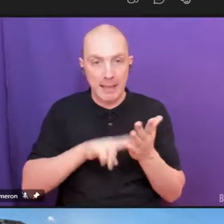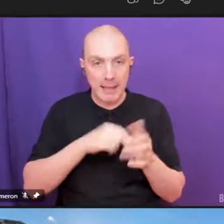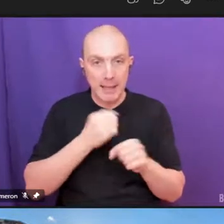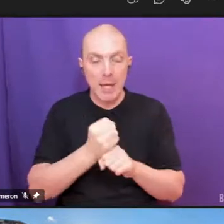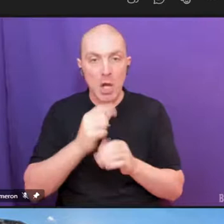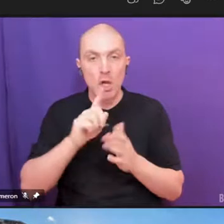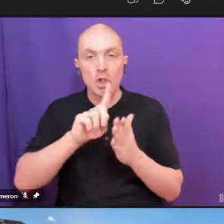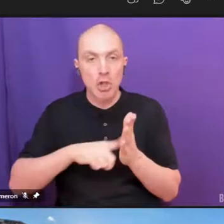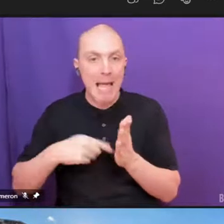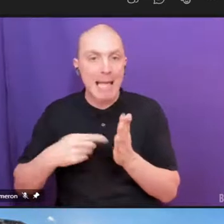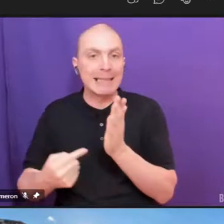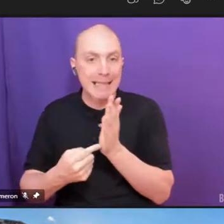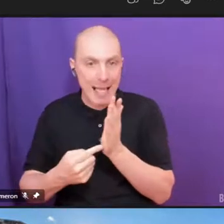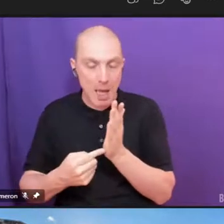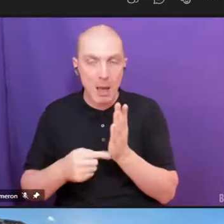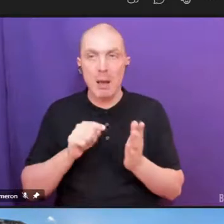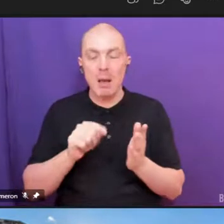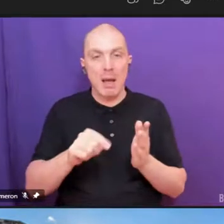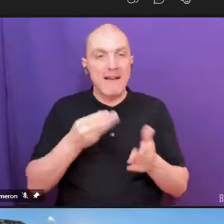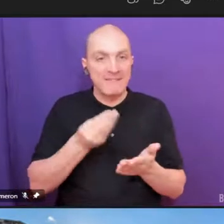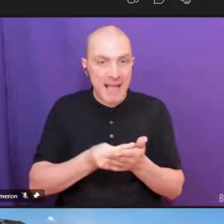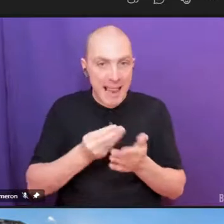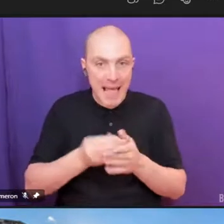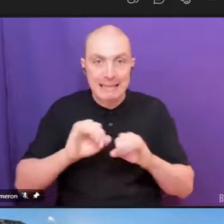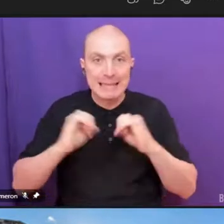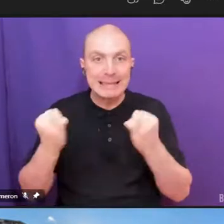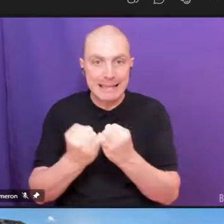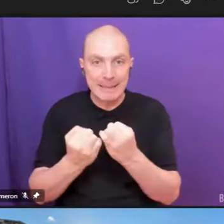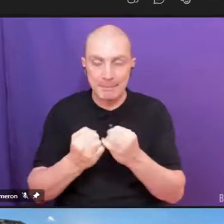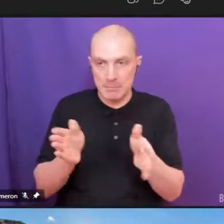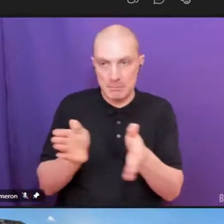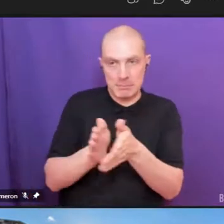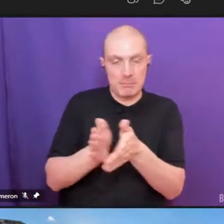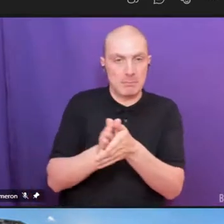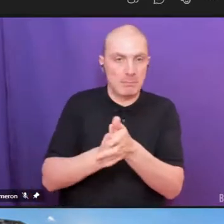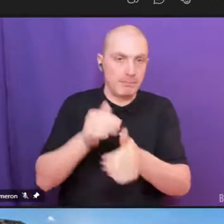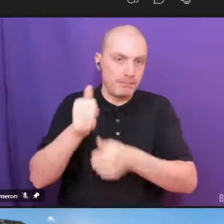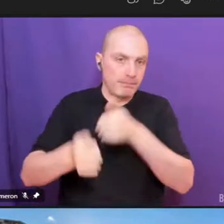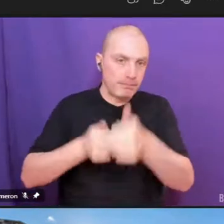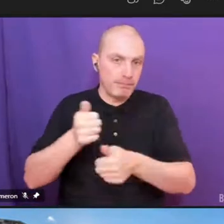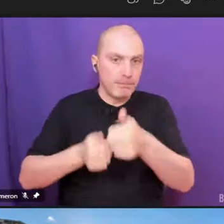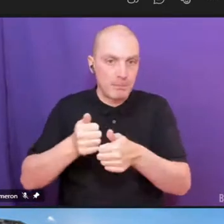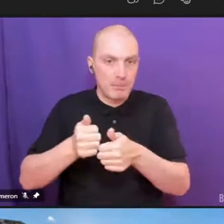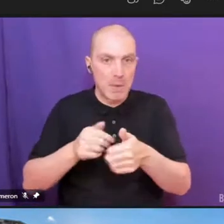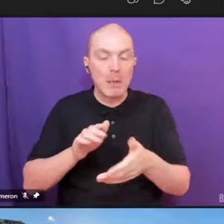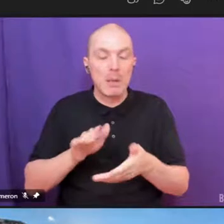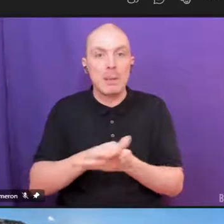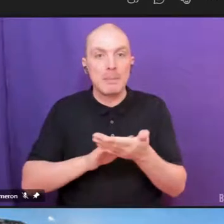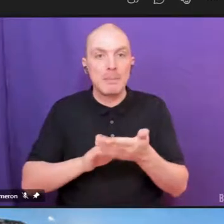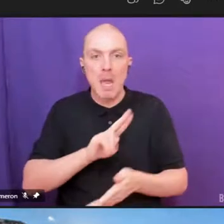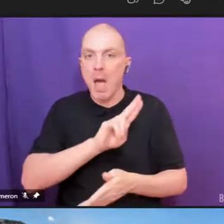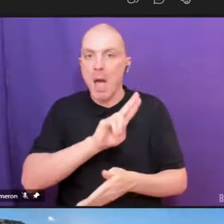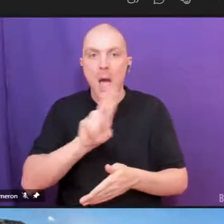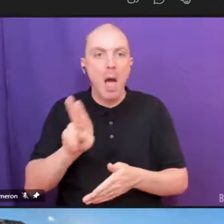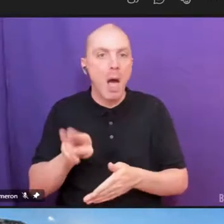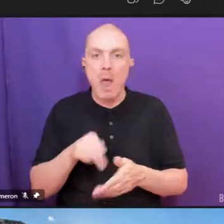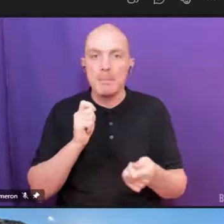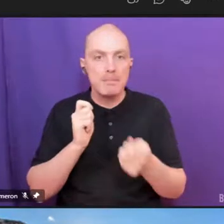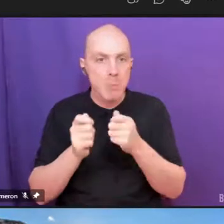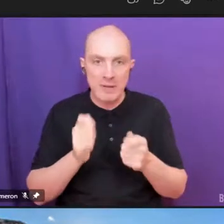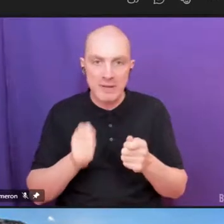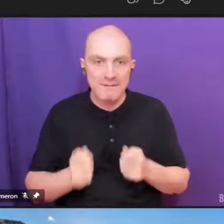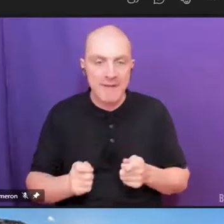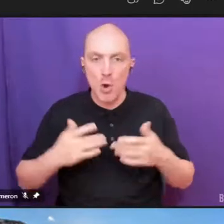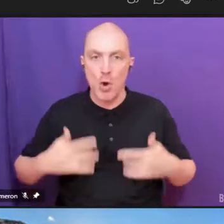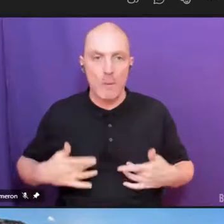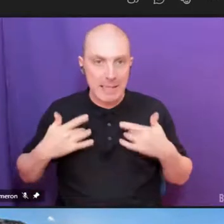being able to produce the accounts that have attracted this unmodified opinion in such difficult